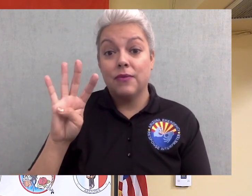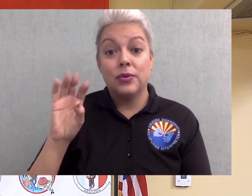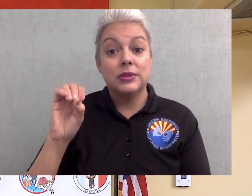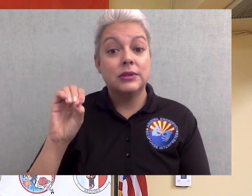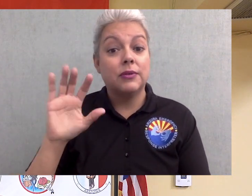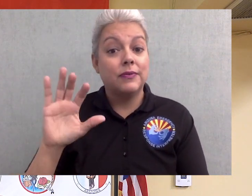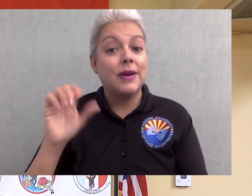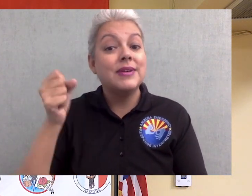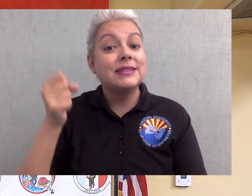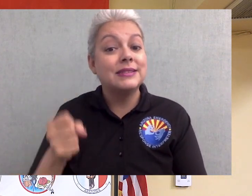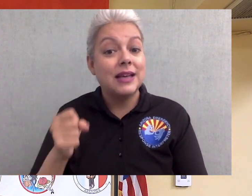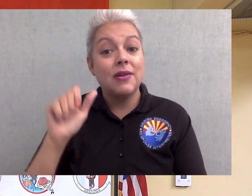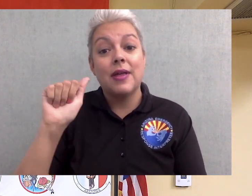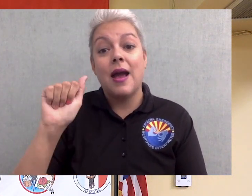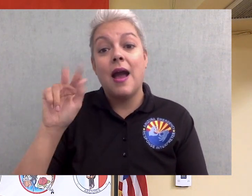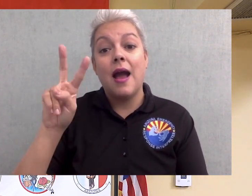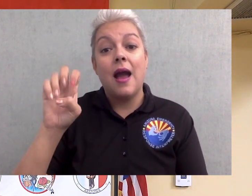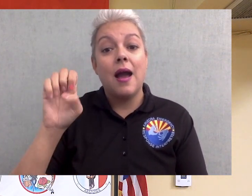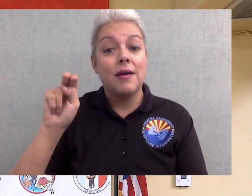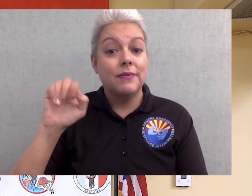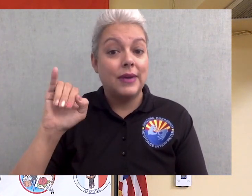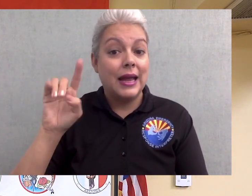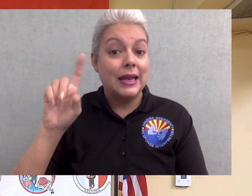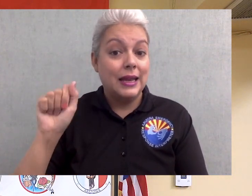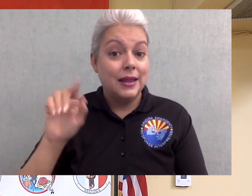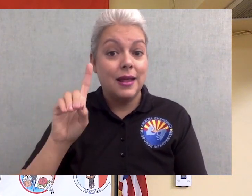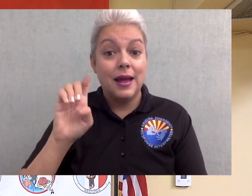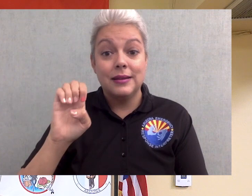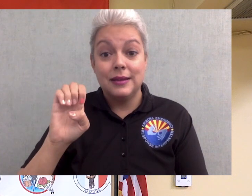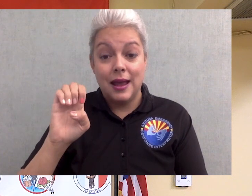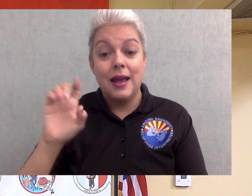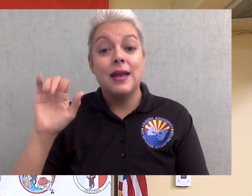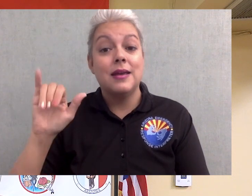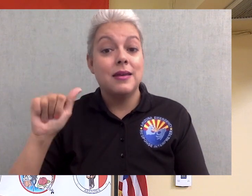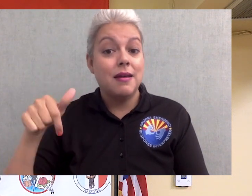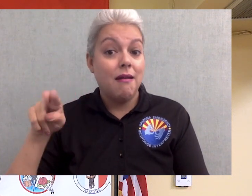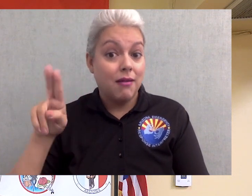9405 South Avenida del Yaqui, Guadalupe